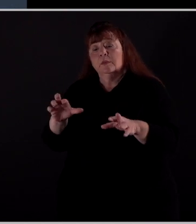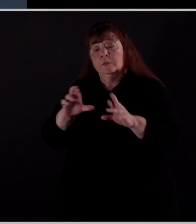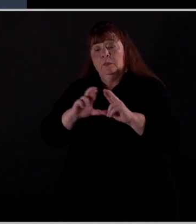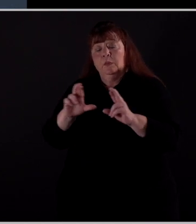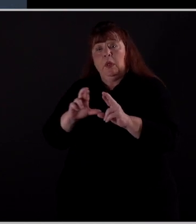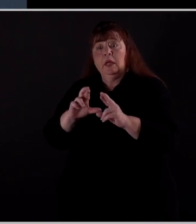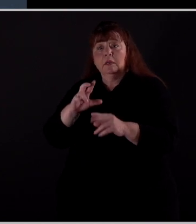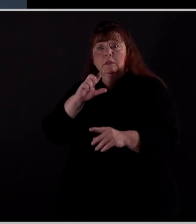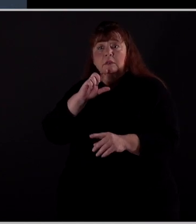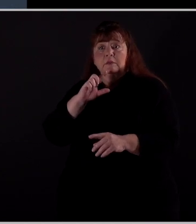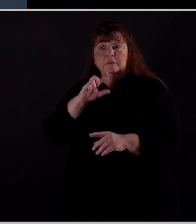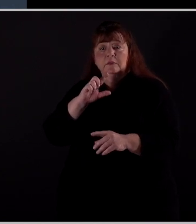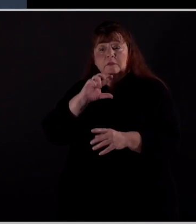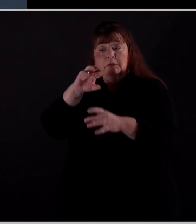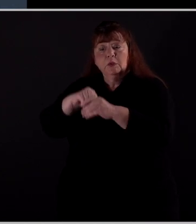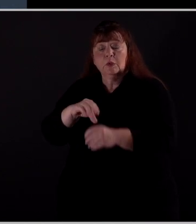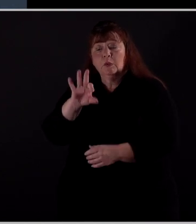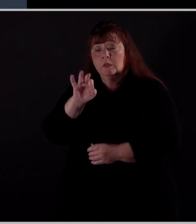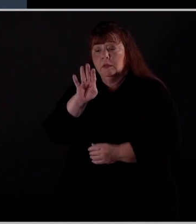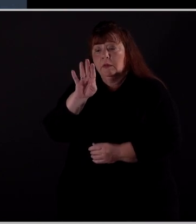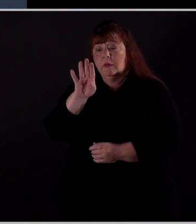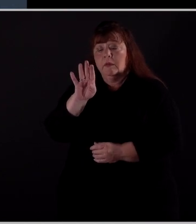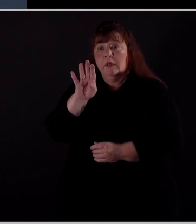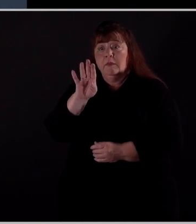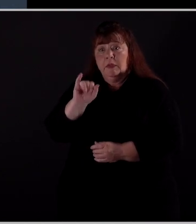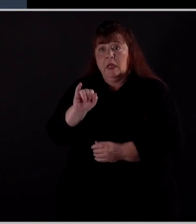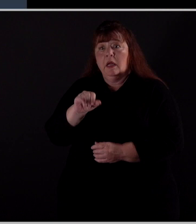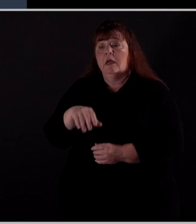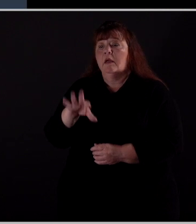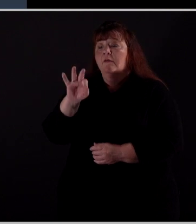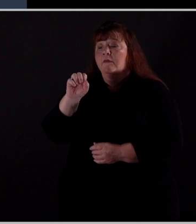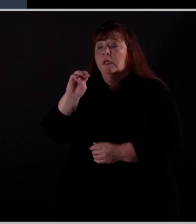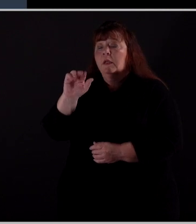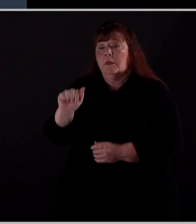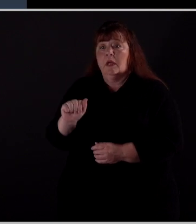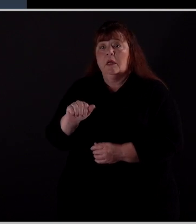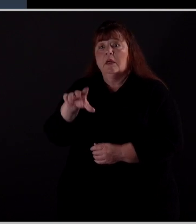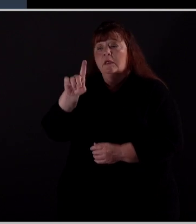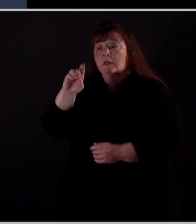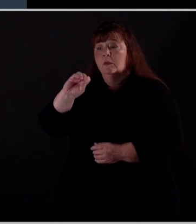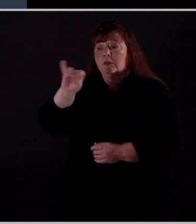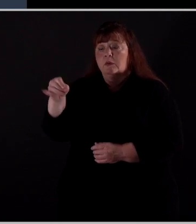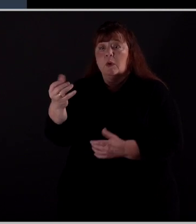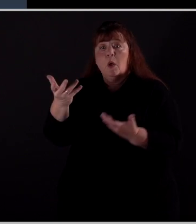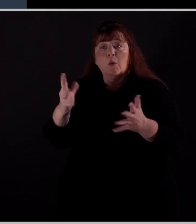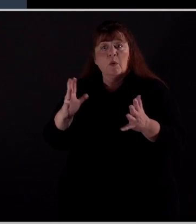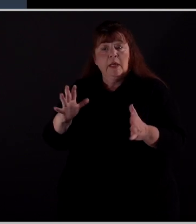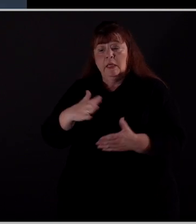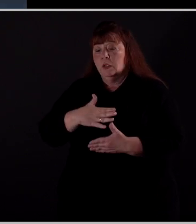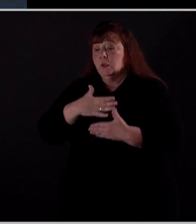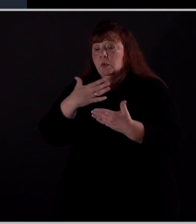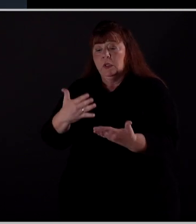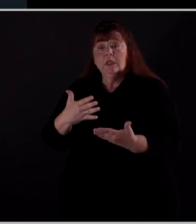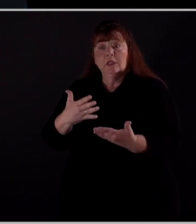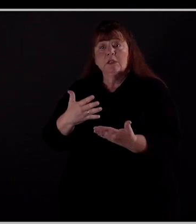FBI, FEMA, and Department of Justice, who are all ready and willing to help you reach your security goals.